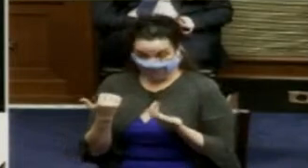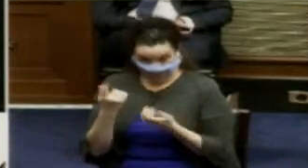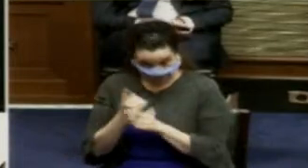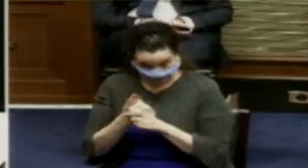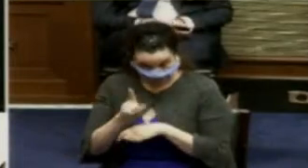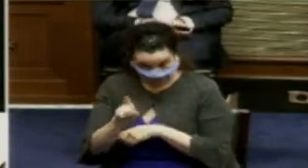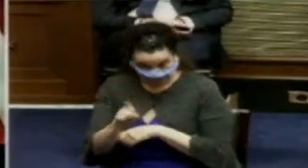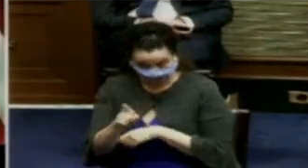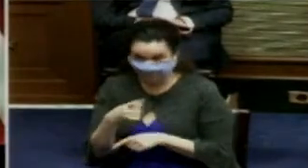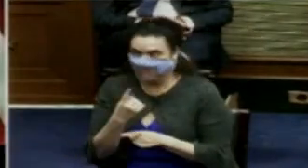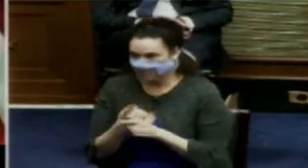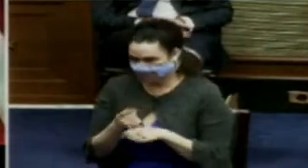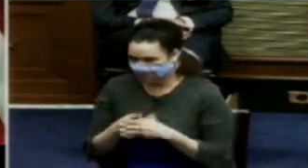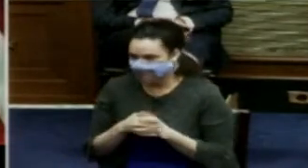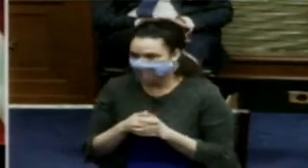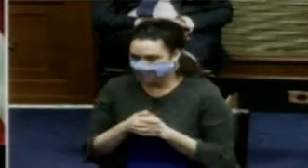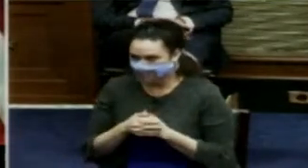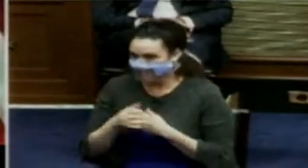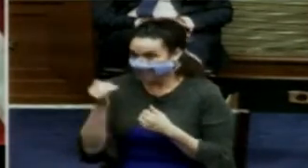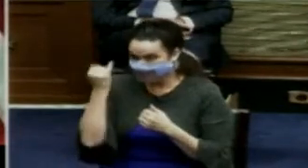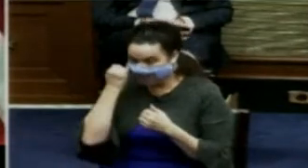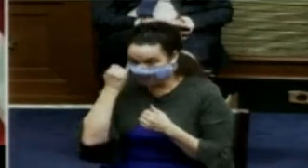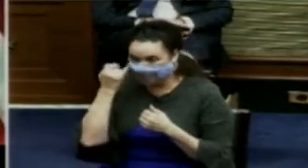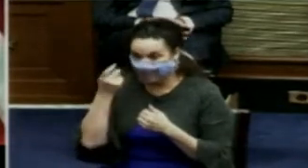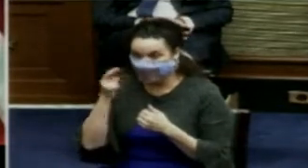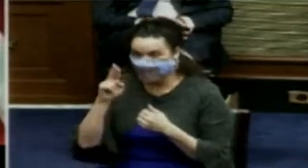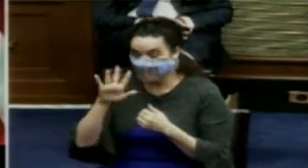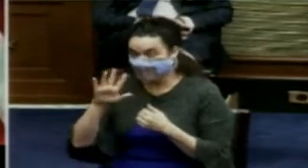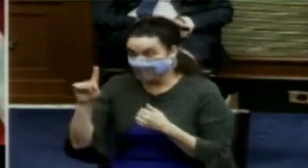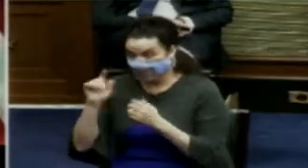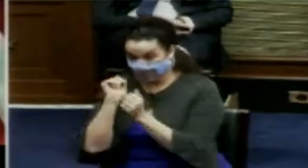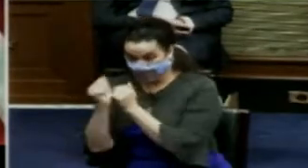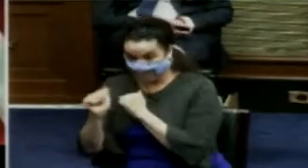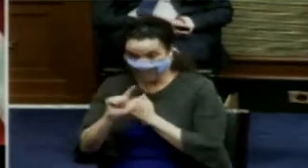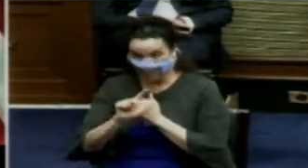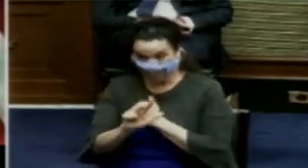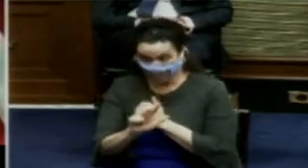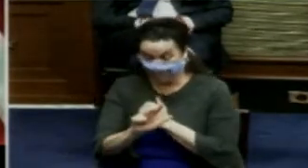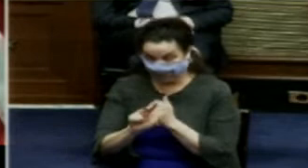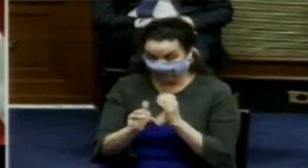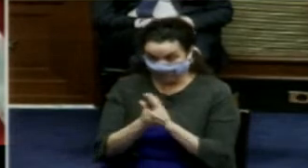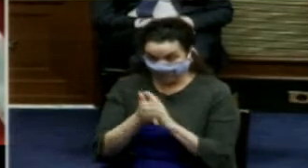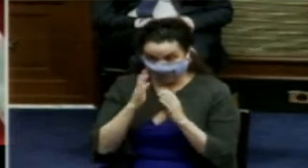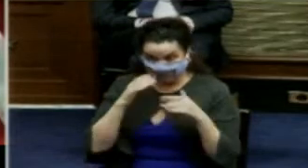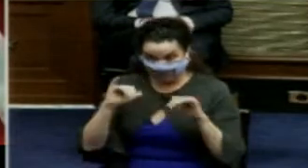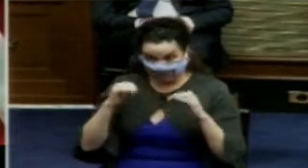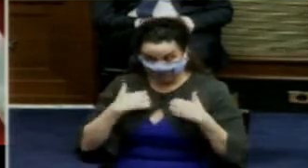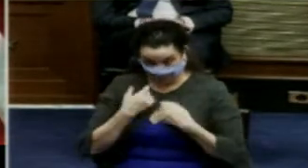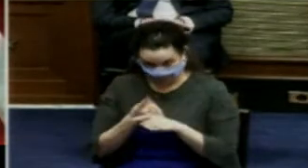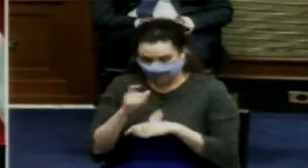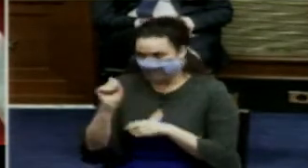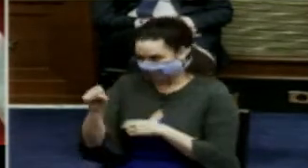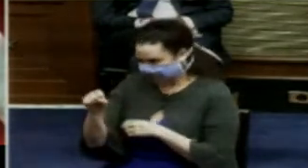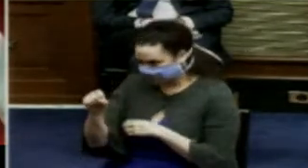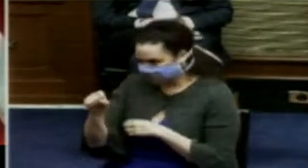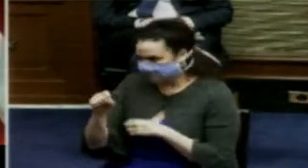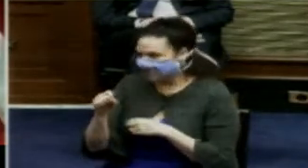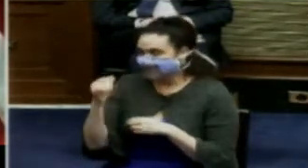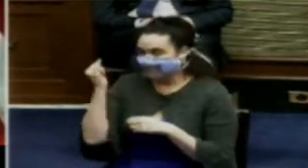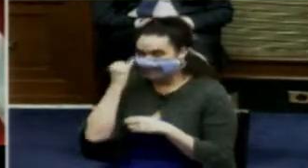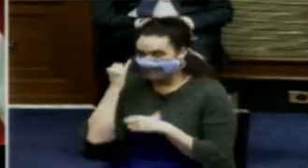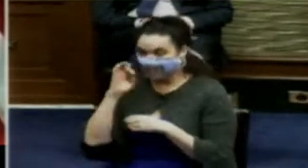Congressman. And under the bill proposed, all of D.C. would become a state except a